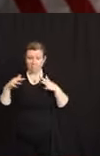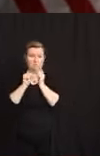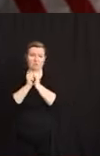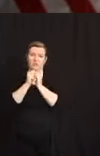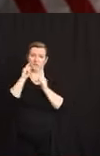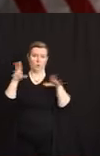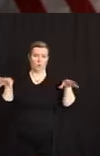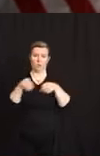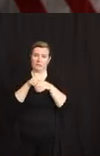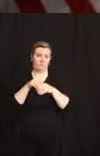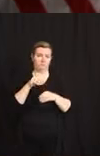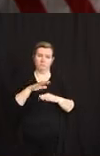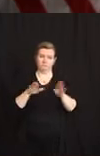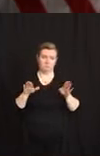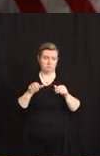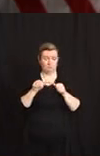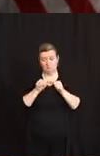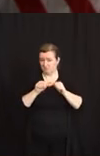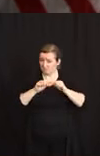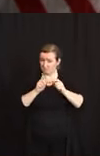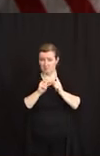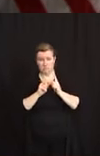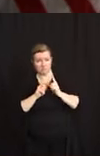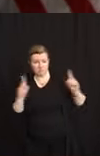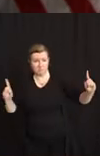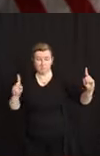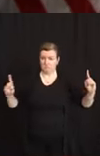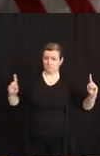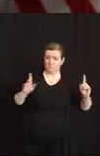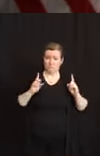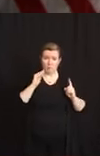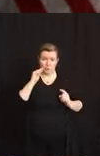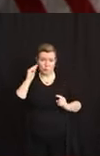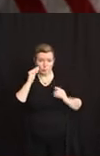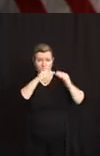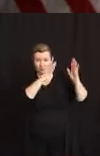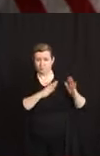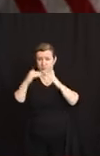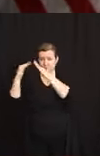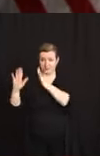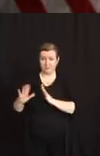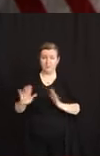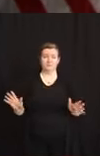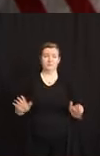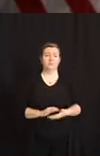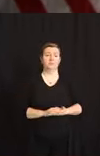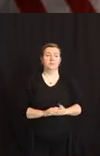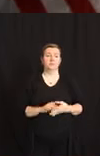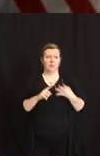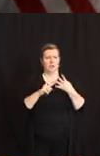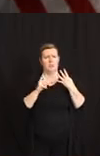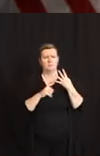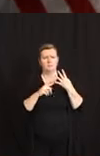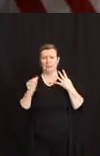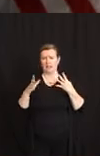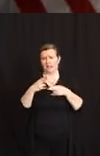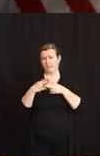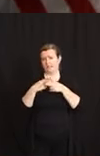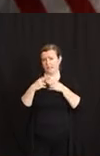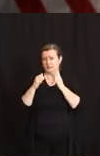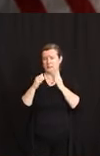to continue to be the case. In the Atlantic City facility, we've already said that we sort of, thanks to